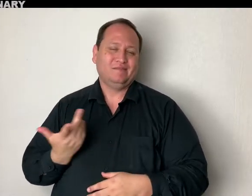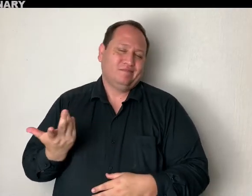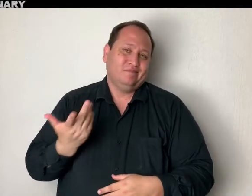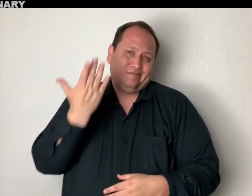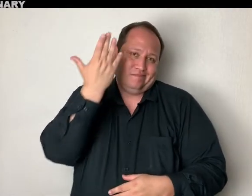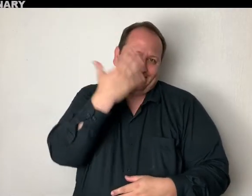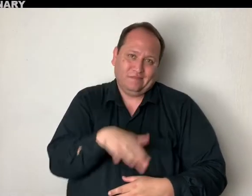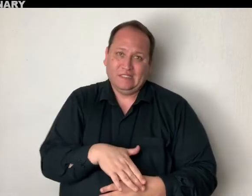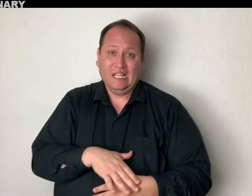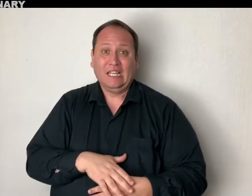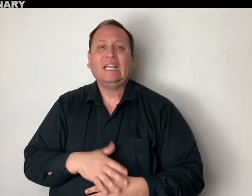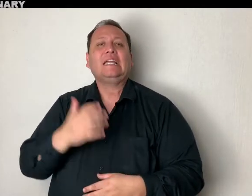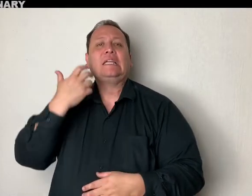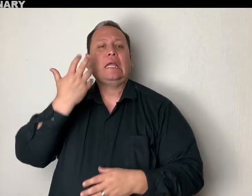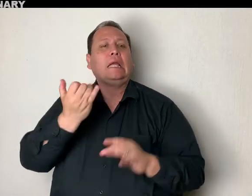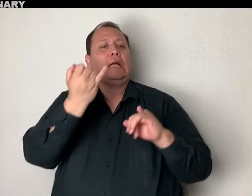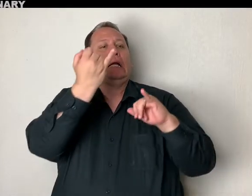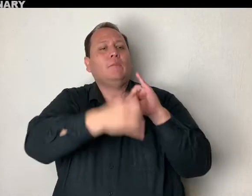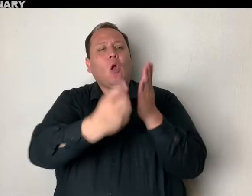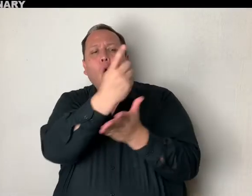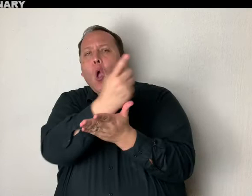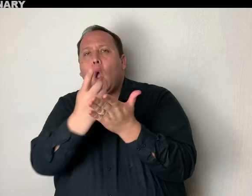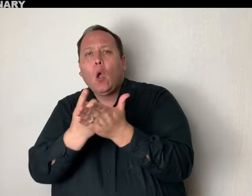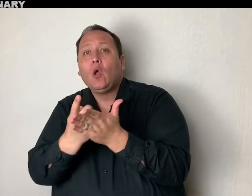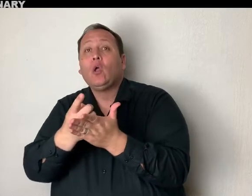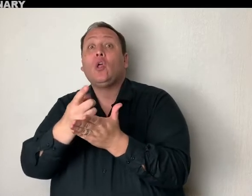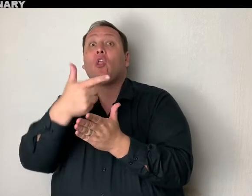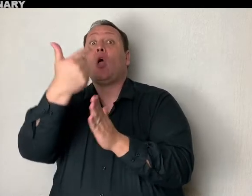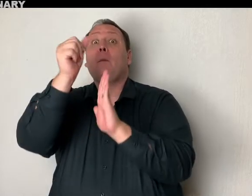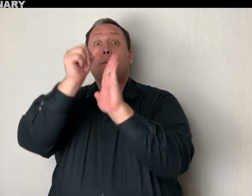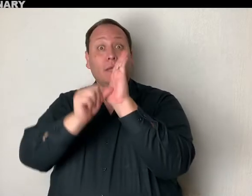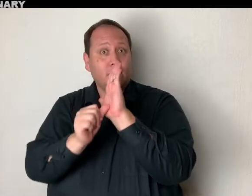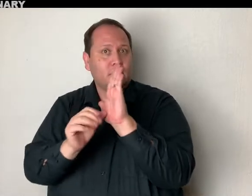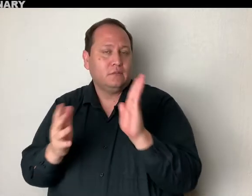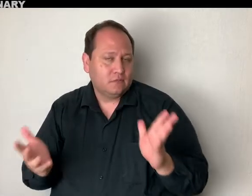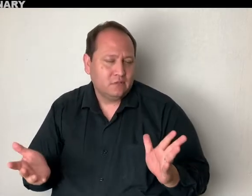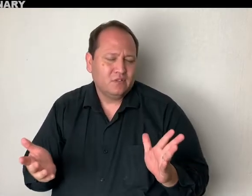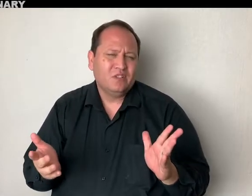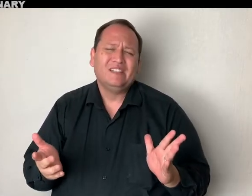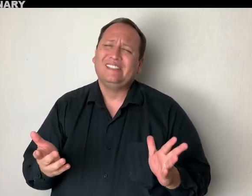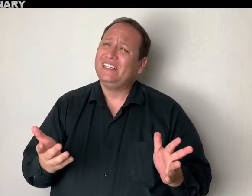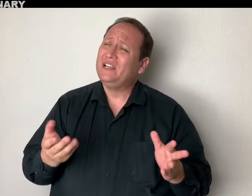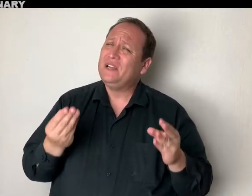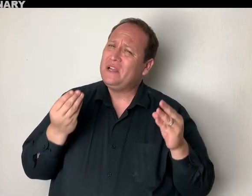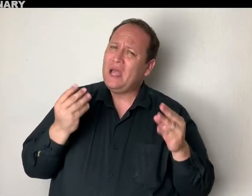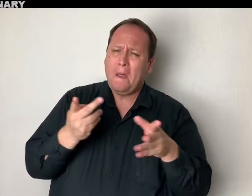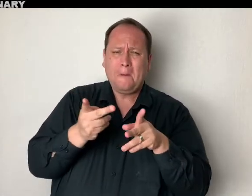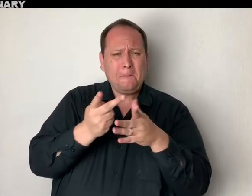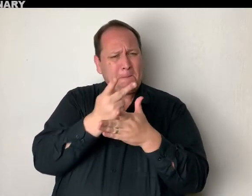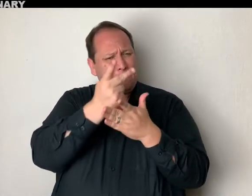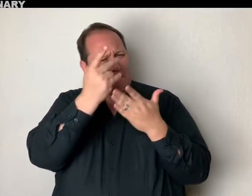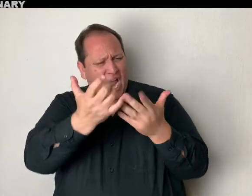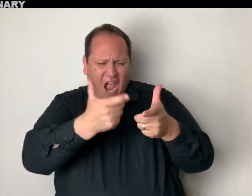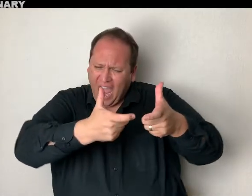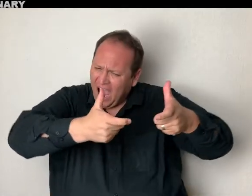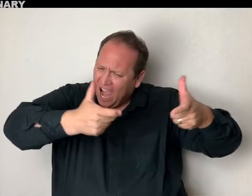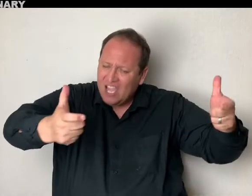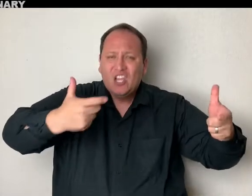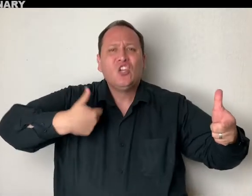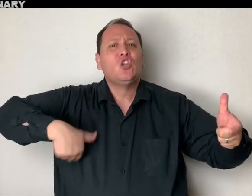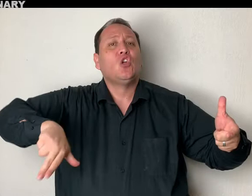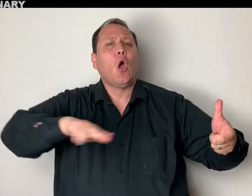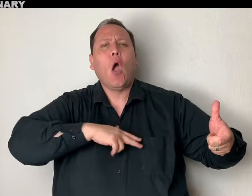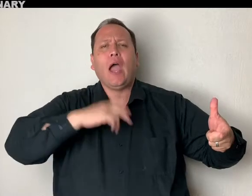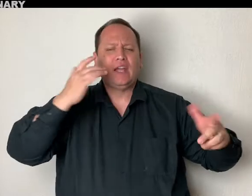finished design at the end of 12 months. It's too big of a project for that. We are trying to just shake